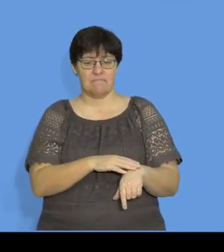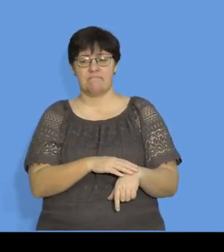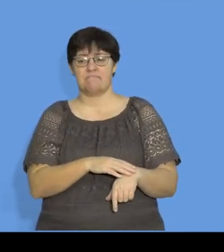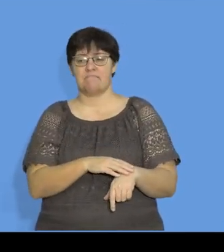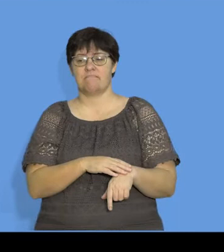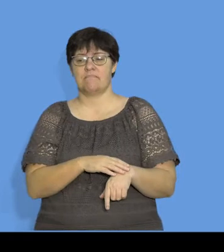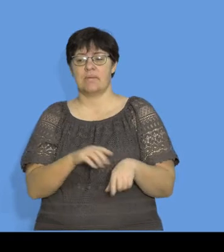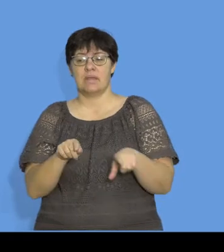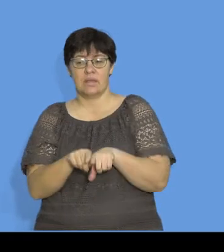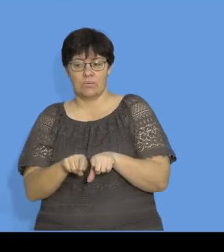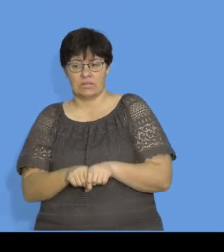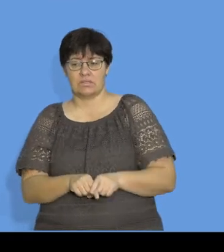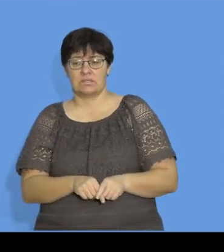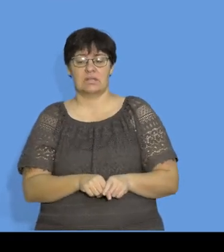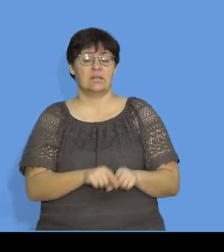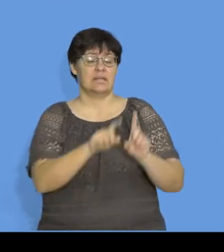carefully,